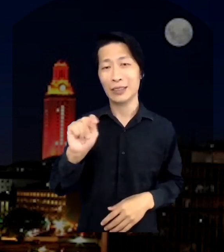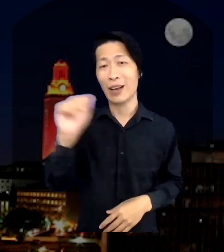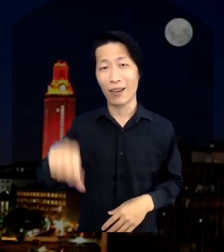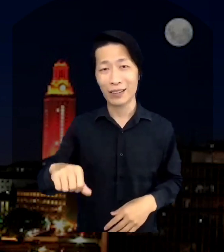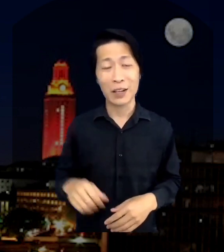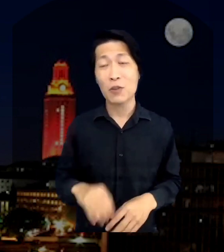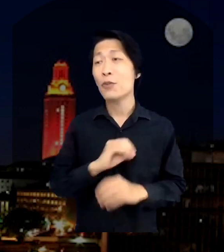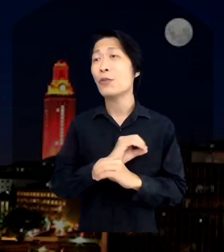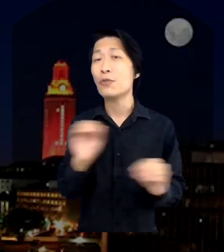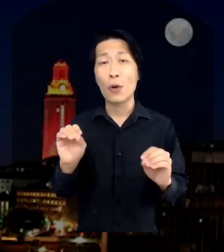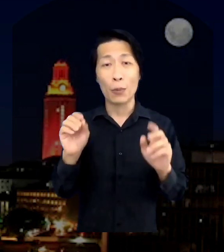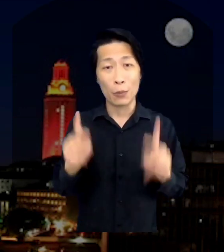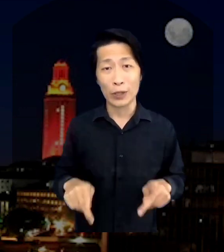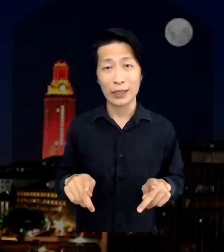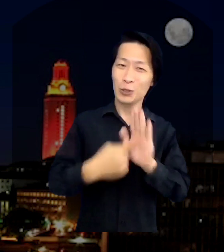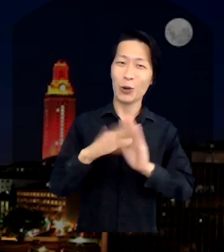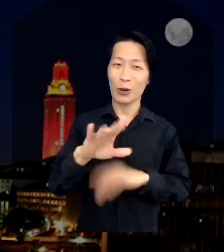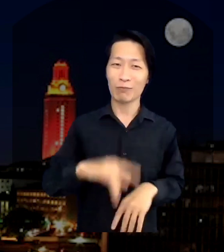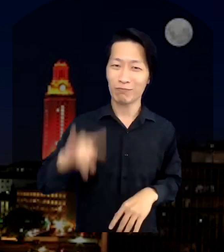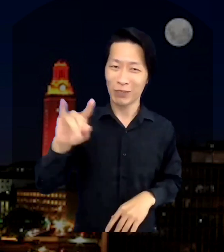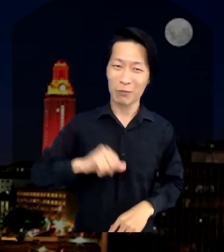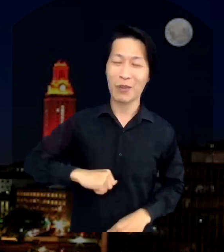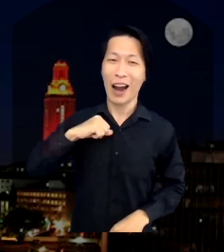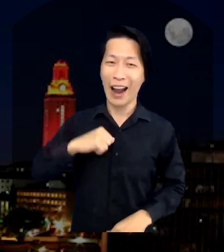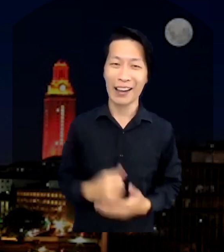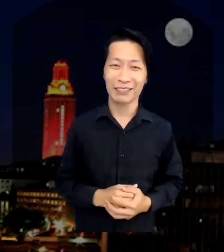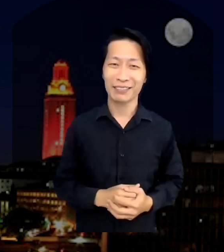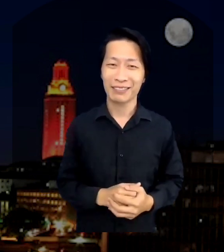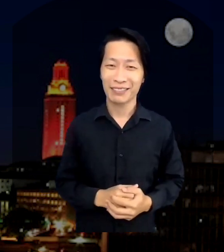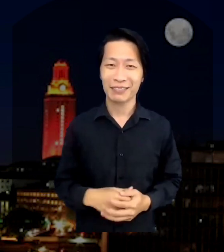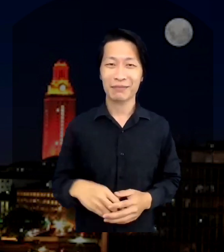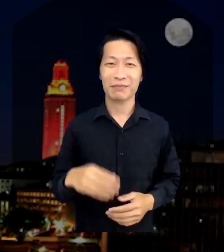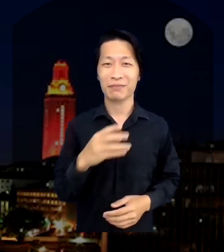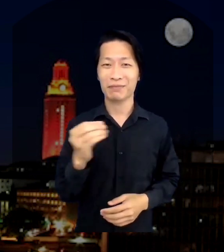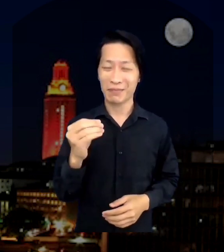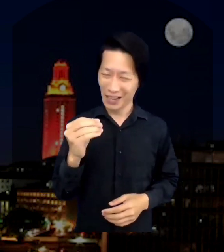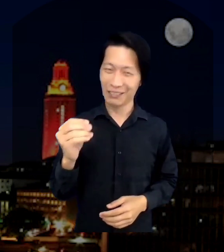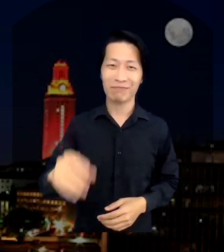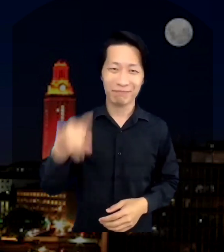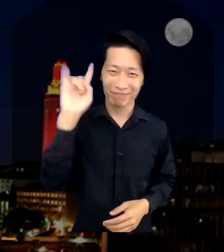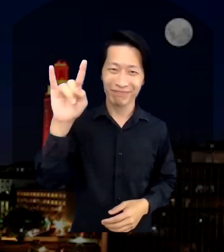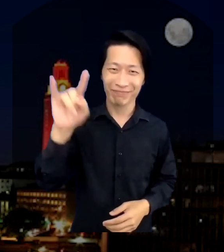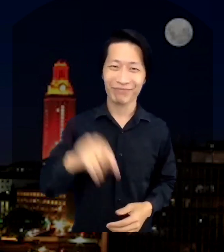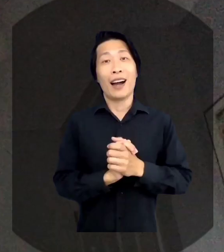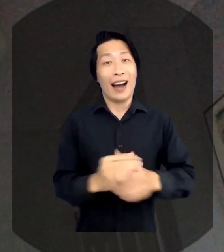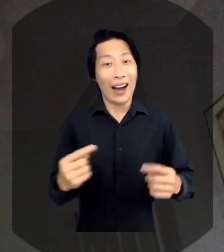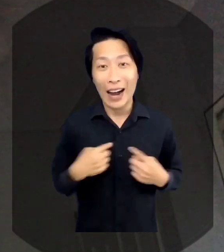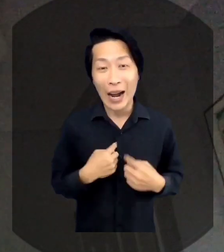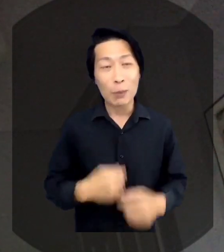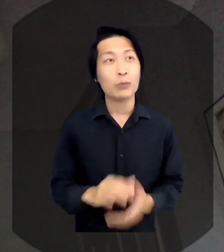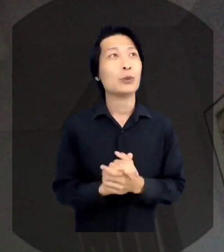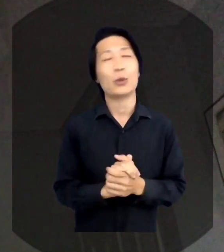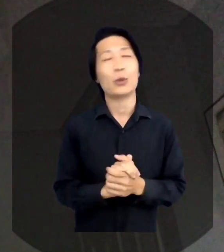anyone, no matter their sexual orientation or the color of their skin, can go for a run, can sit in their home, or ask a police officer for help and not